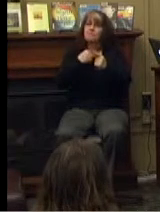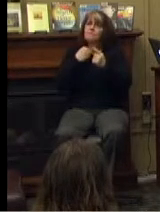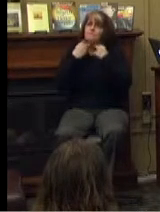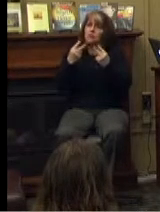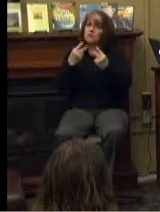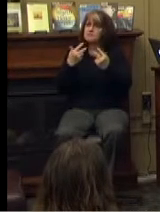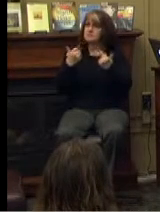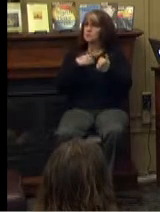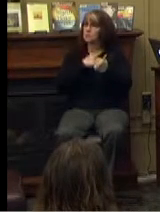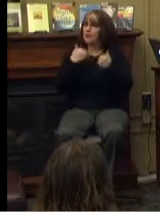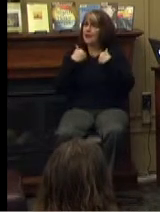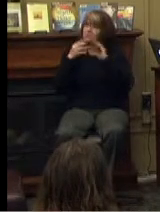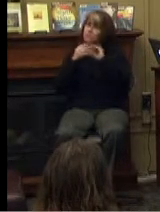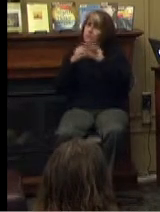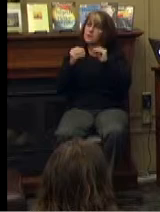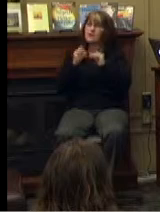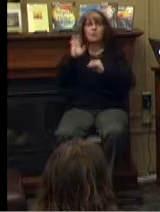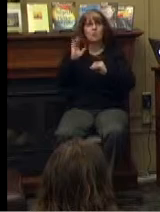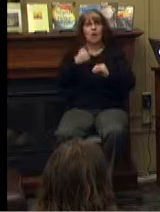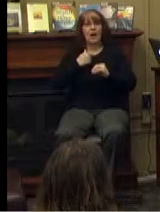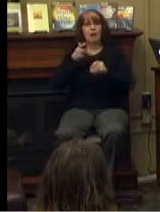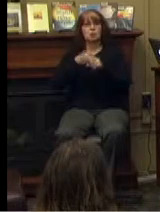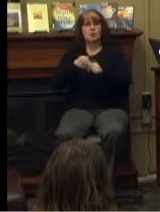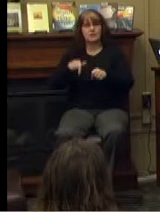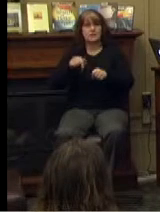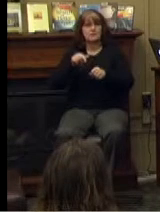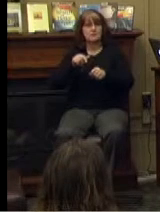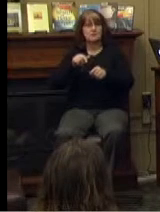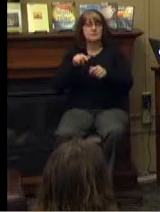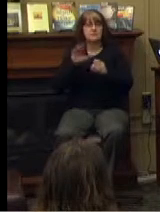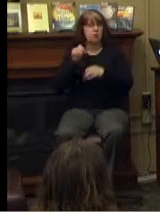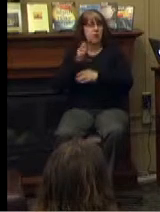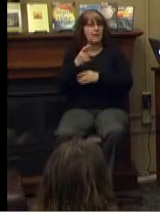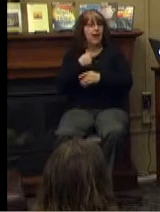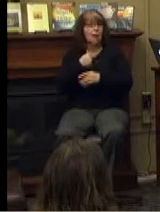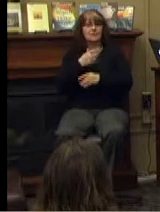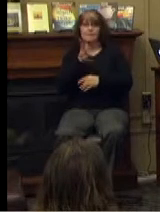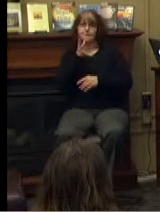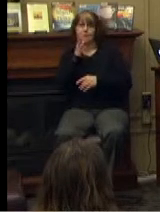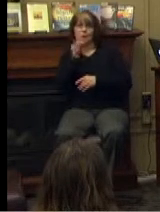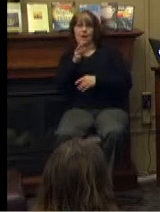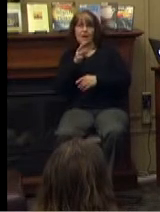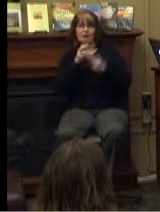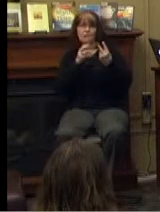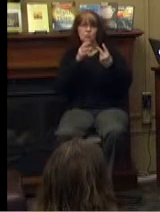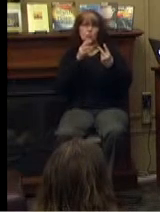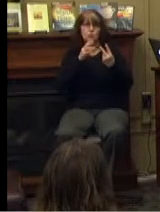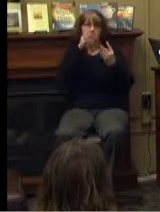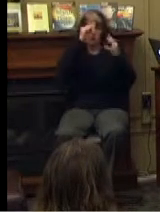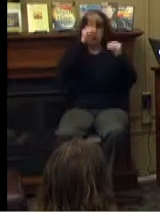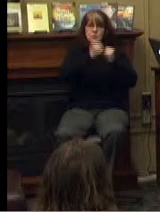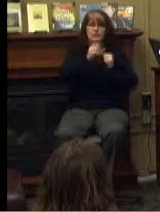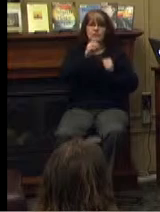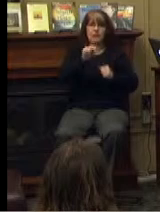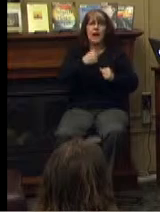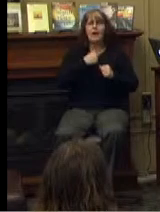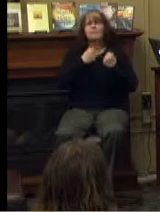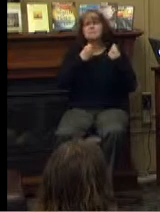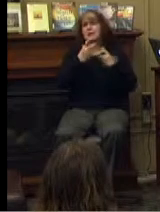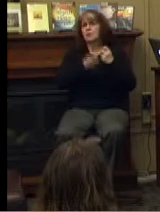job here at Bethel, I was a mom of a parents with disability, of kids with disabilities. I've worked in the deaf community for a long